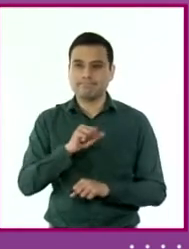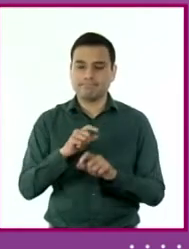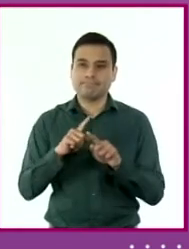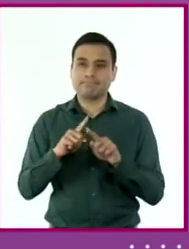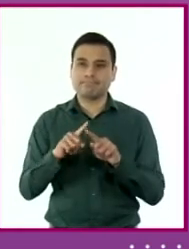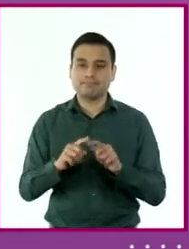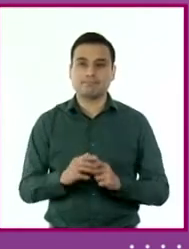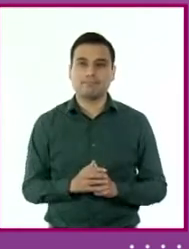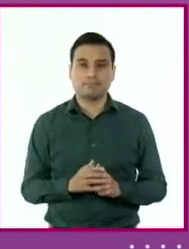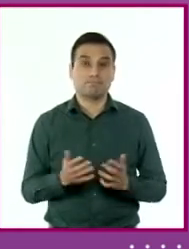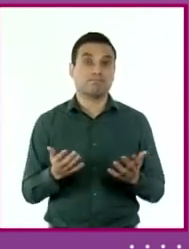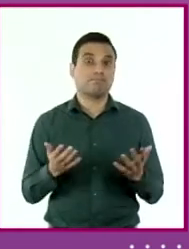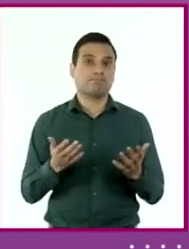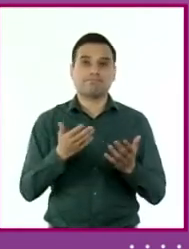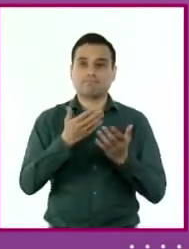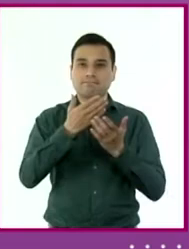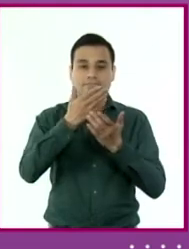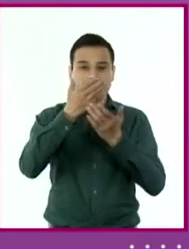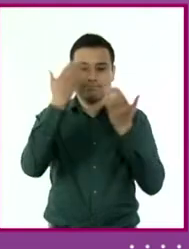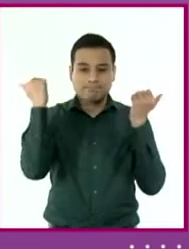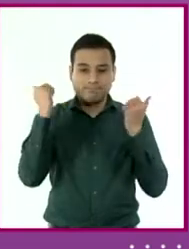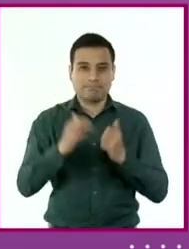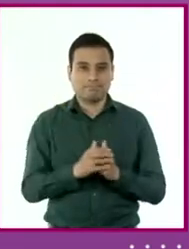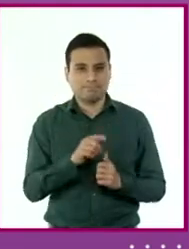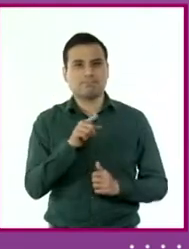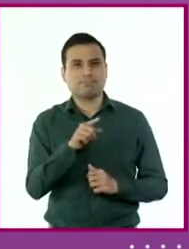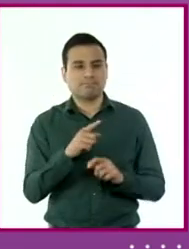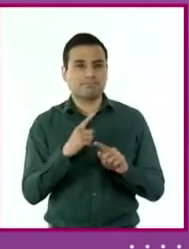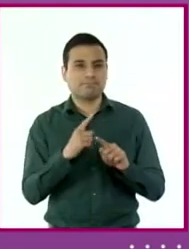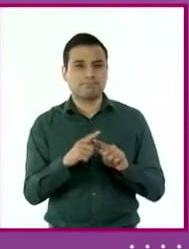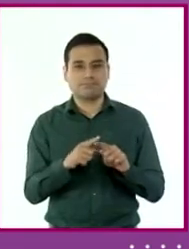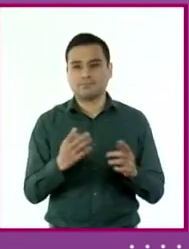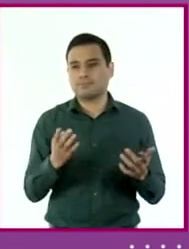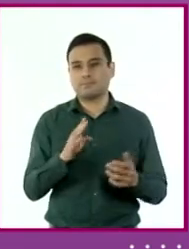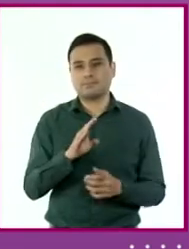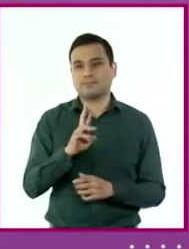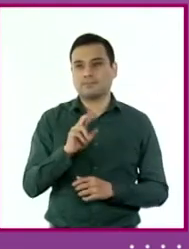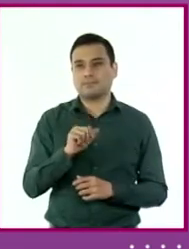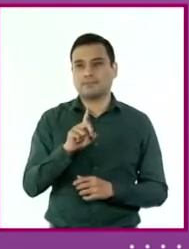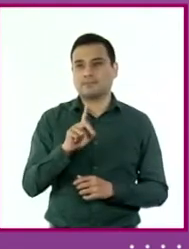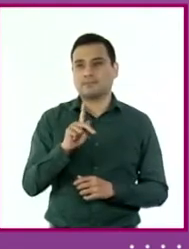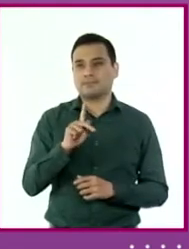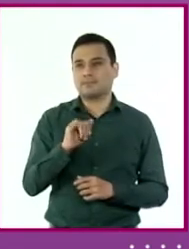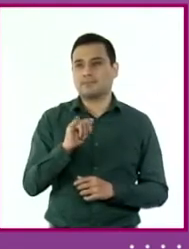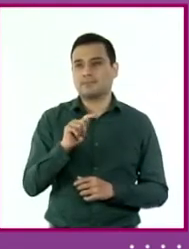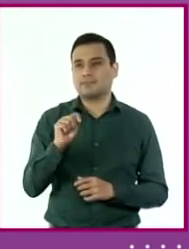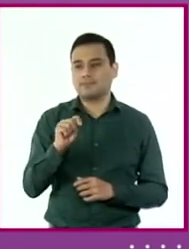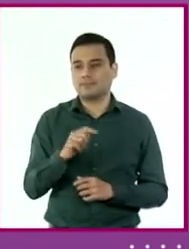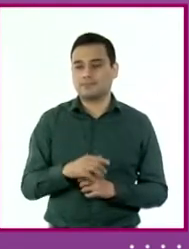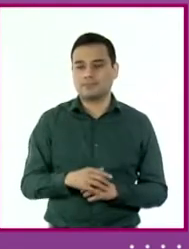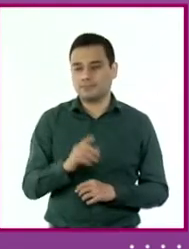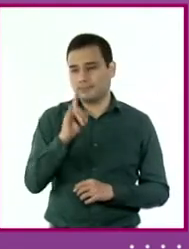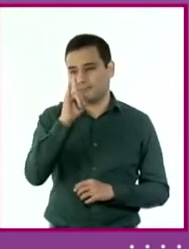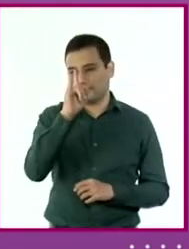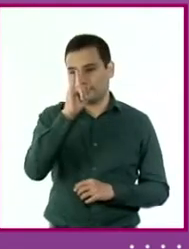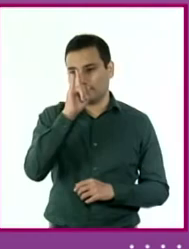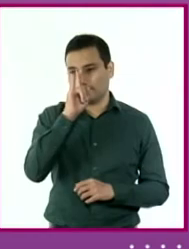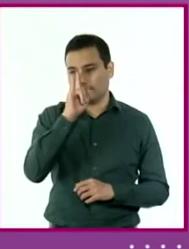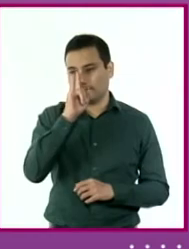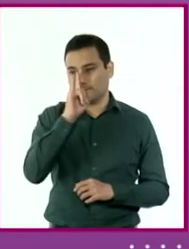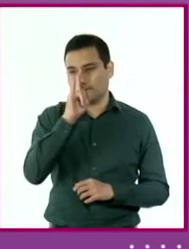I don't know. And yours? Brad Pitt. He's so cute.